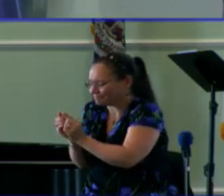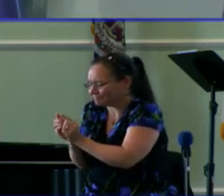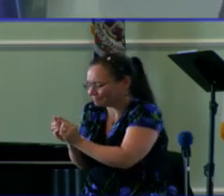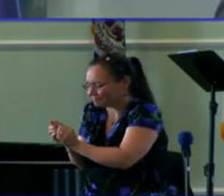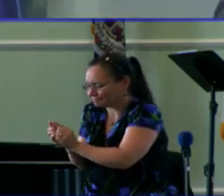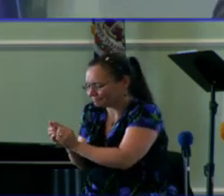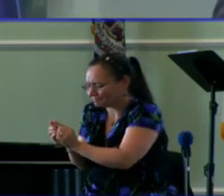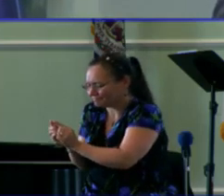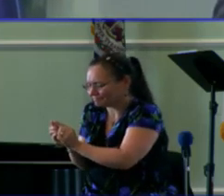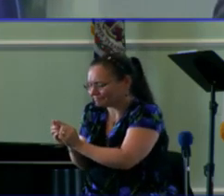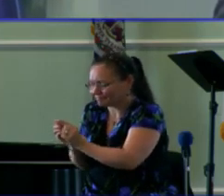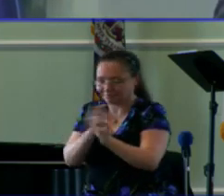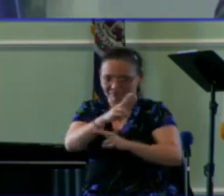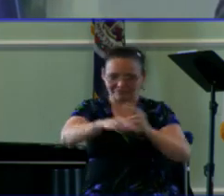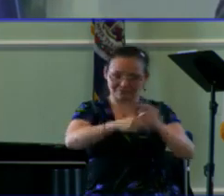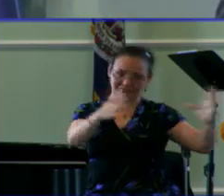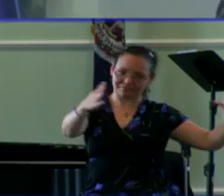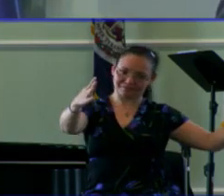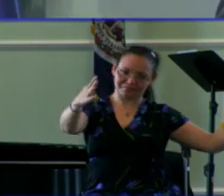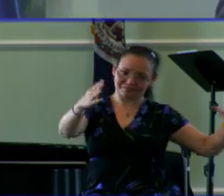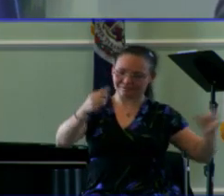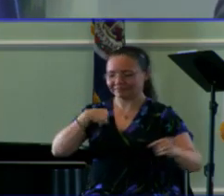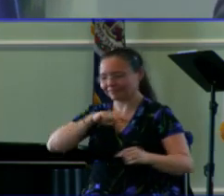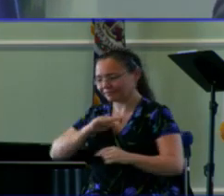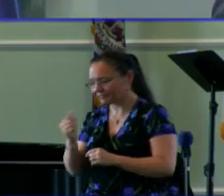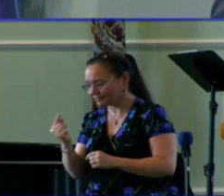super small.